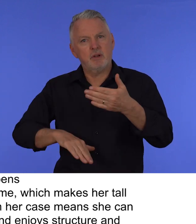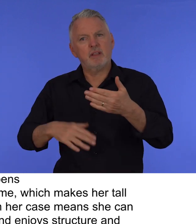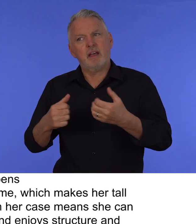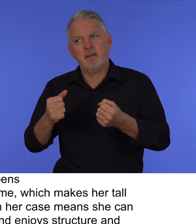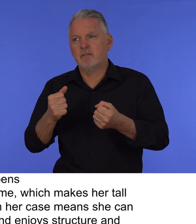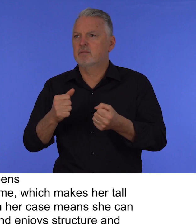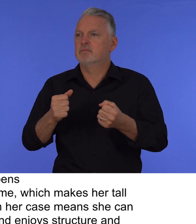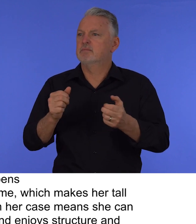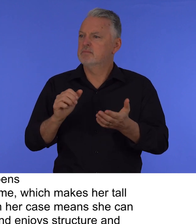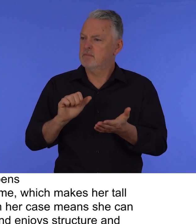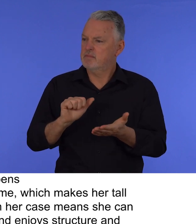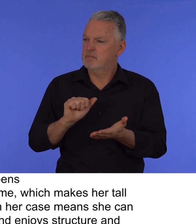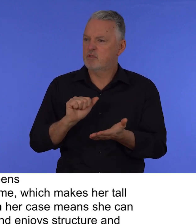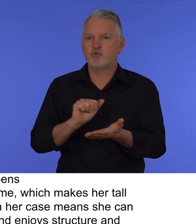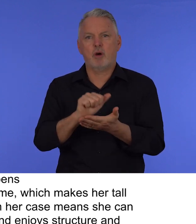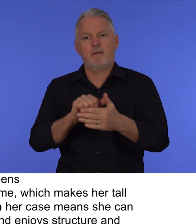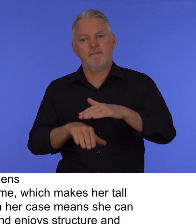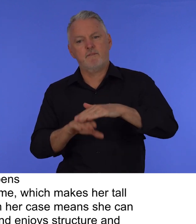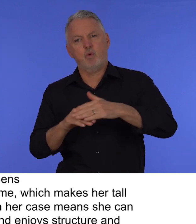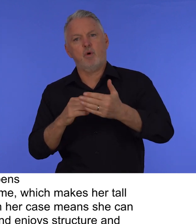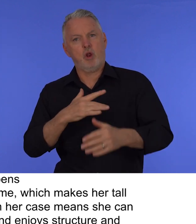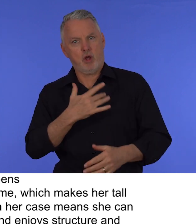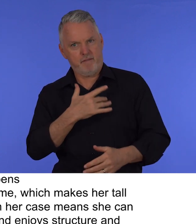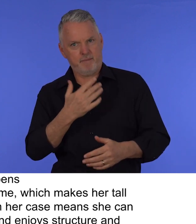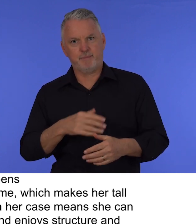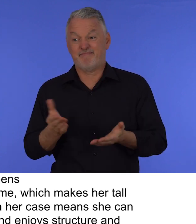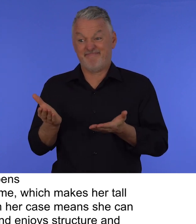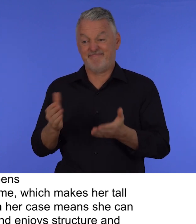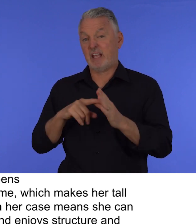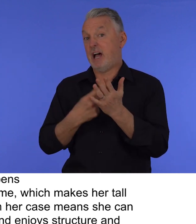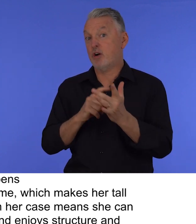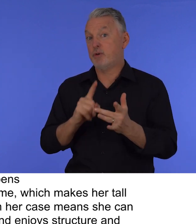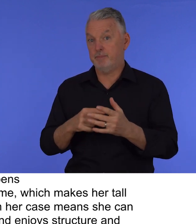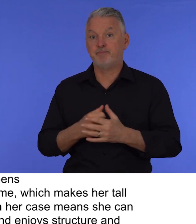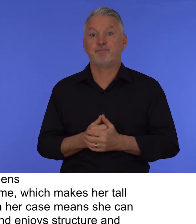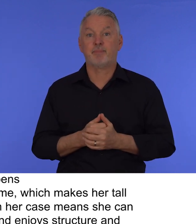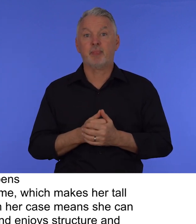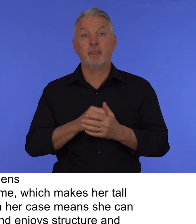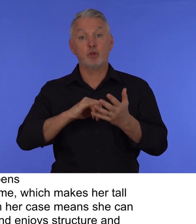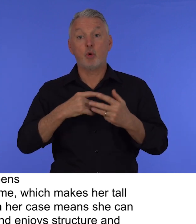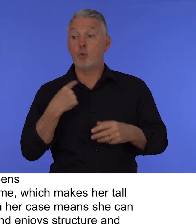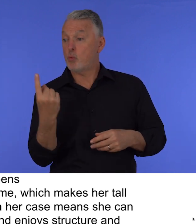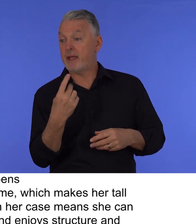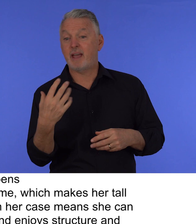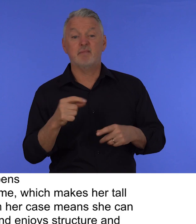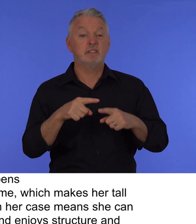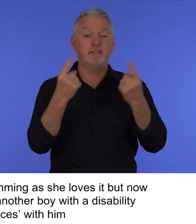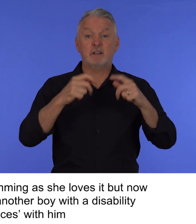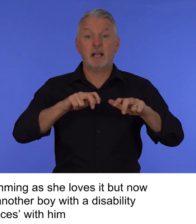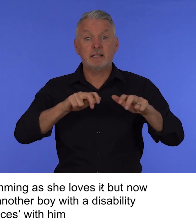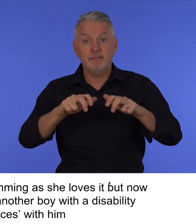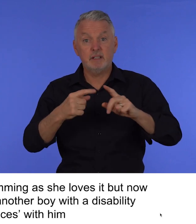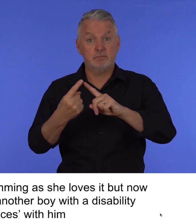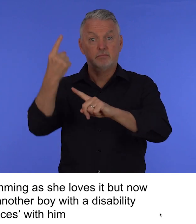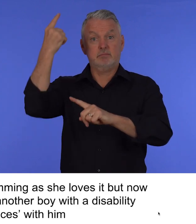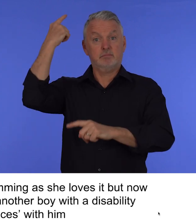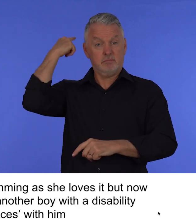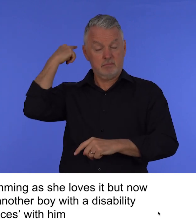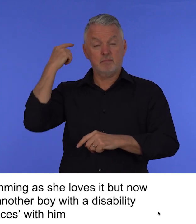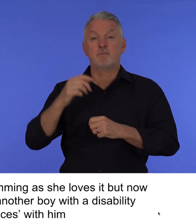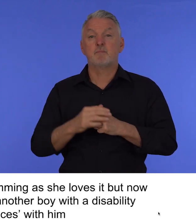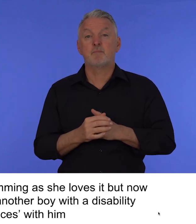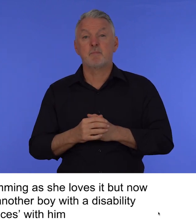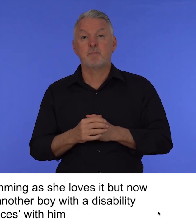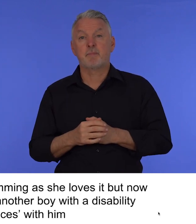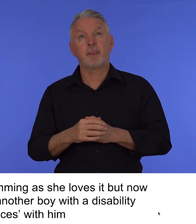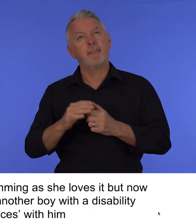these experiences to live a full life. So that's a little bit about Ari. So we've done some activities